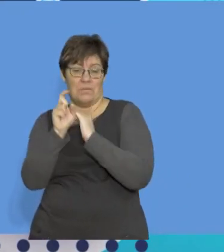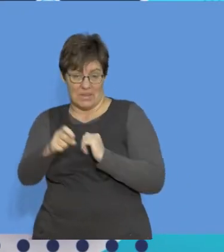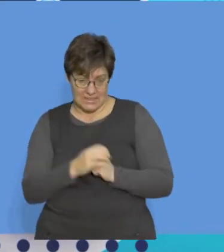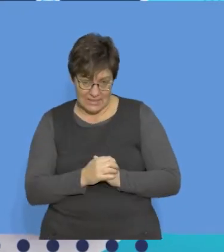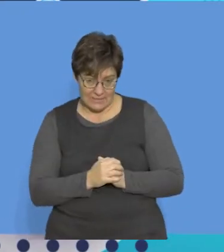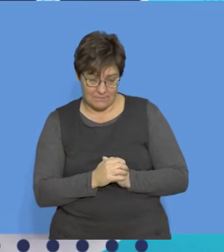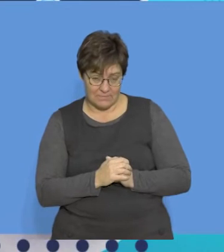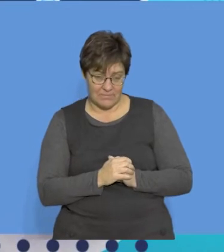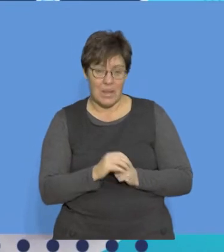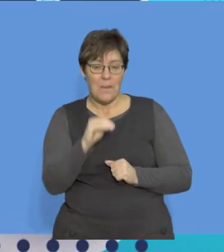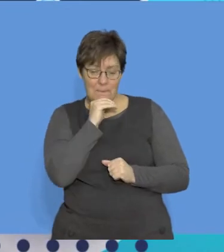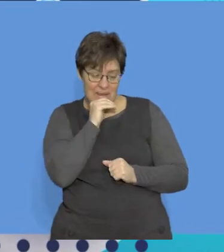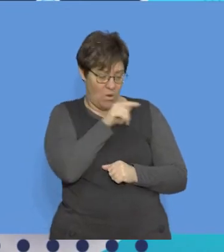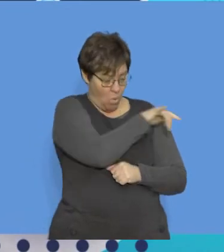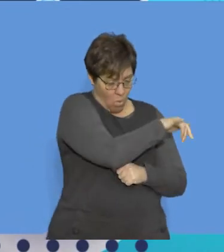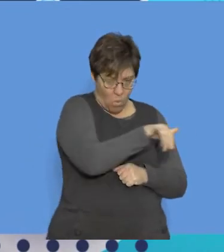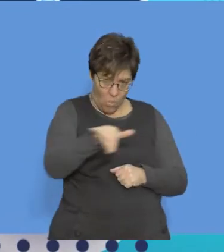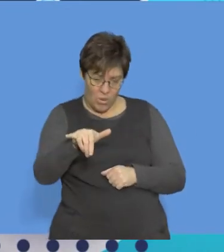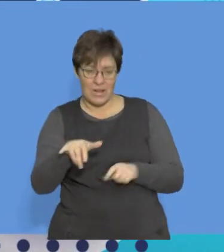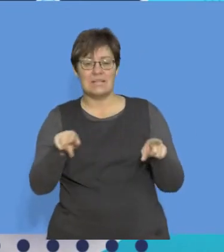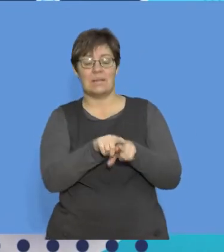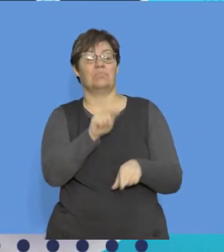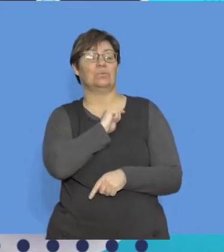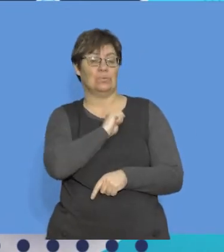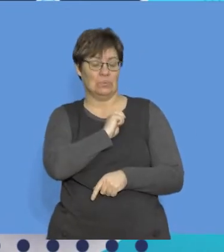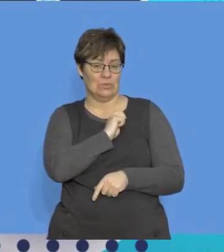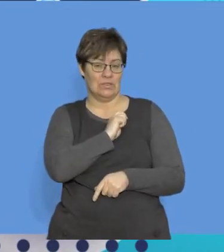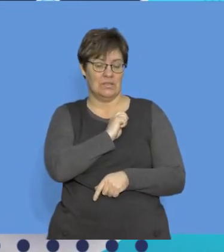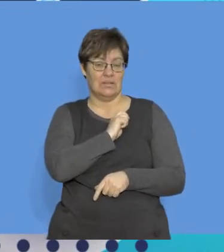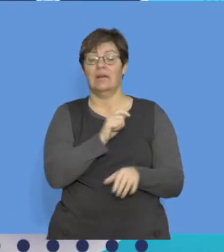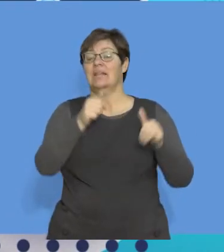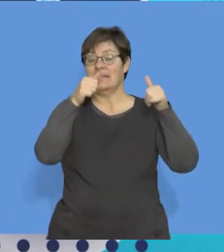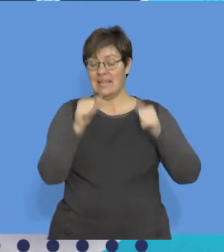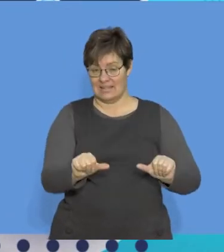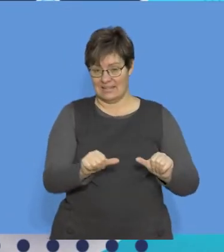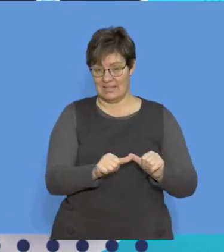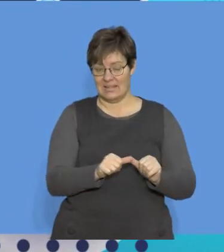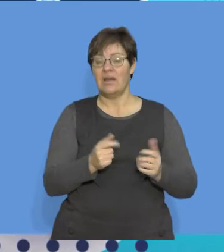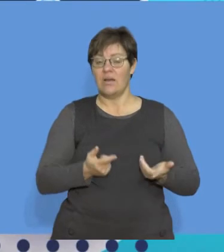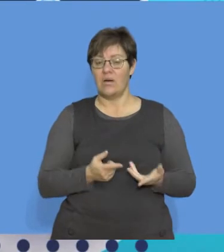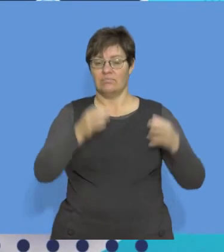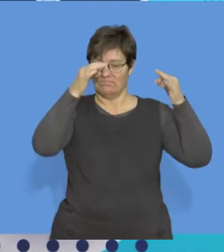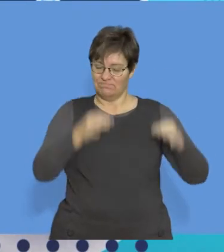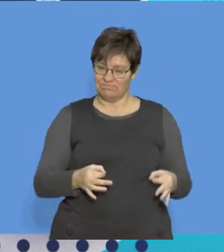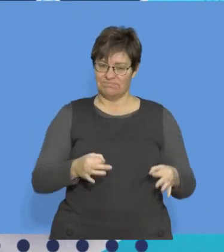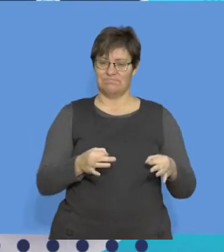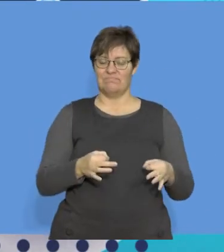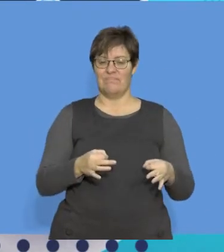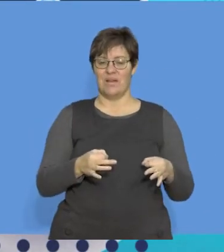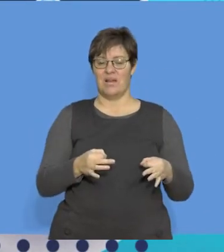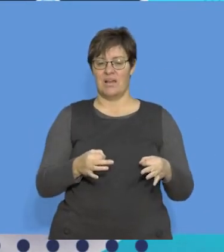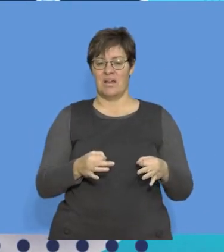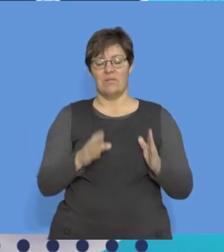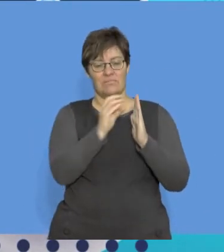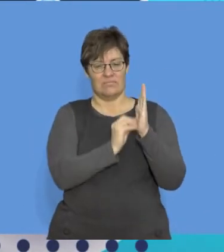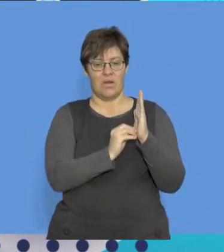where it will make my conjuncture to always be true. And then you try and give a refined conjuncture by